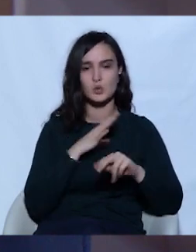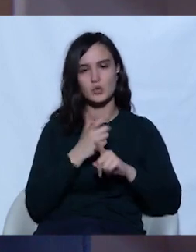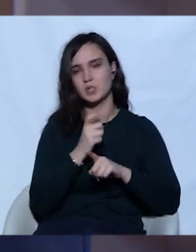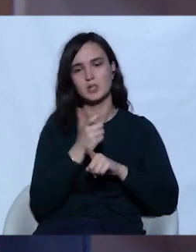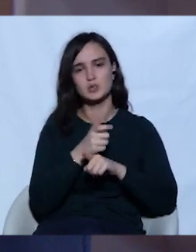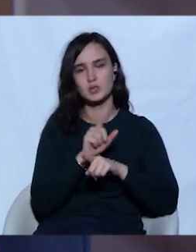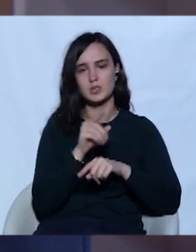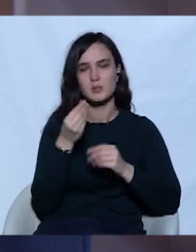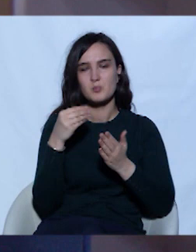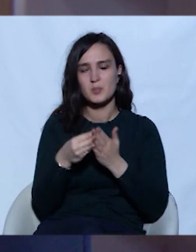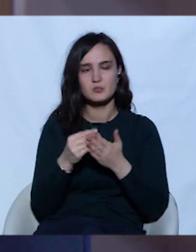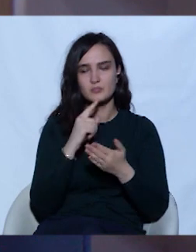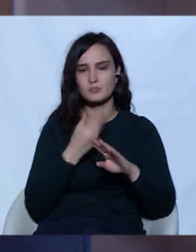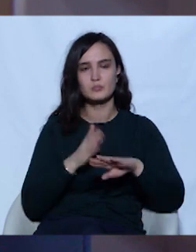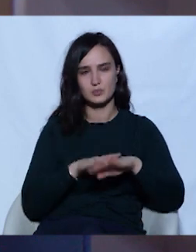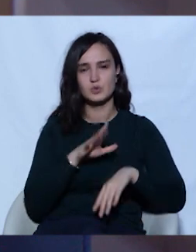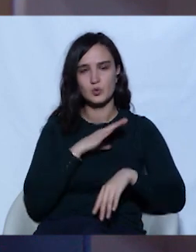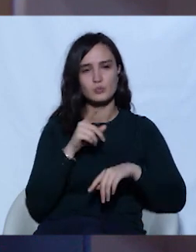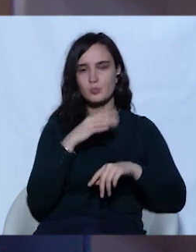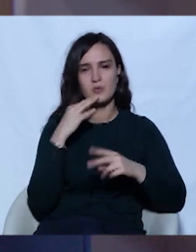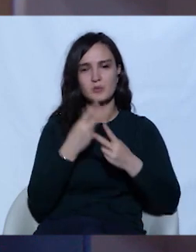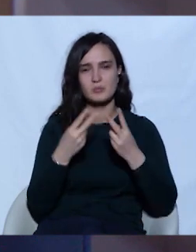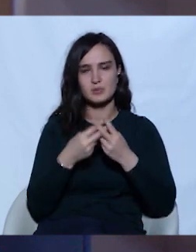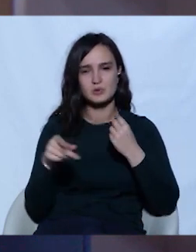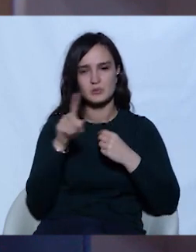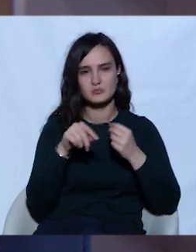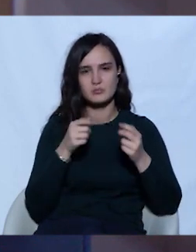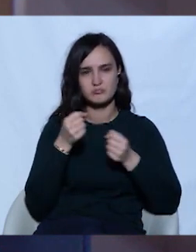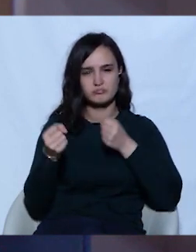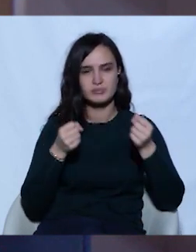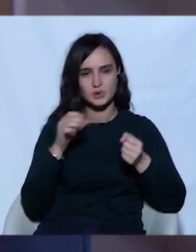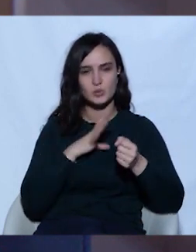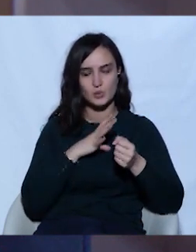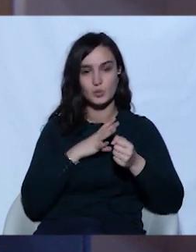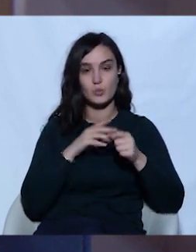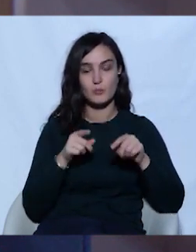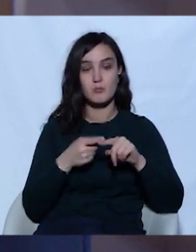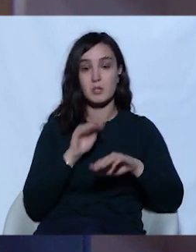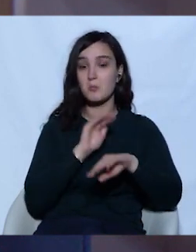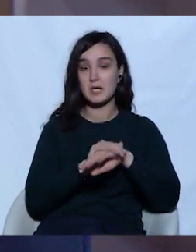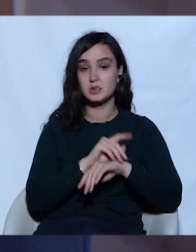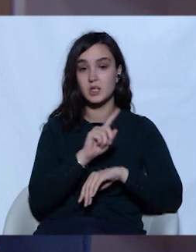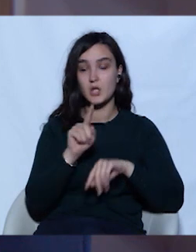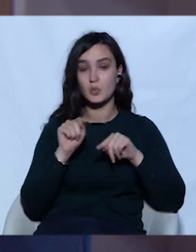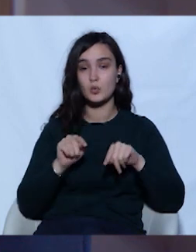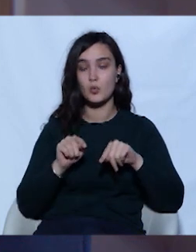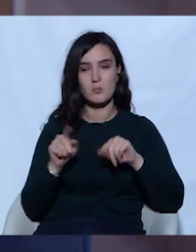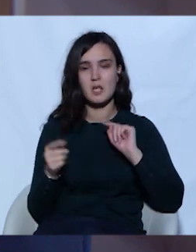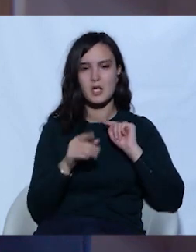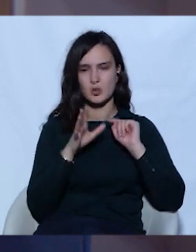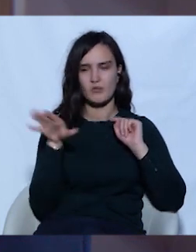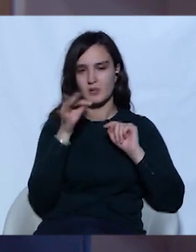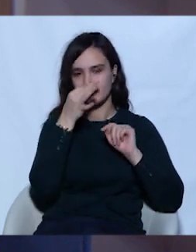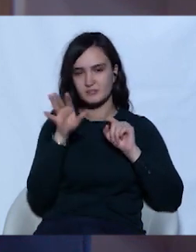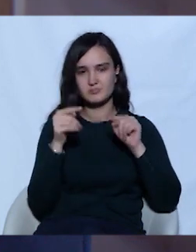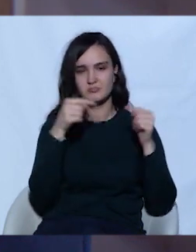Austen knew herself. And it's really focused on the domestic life in Highbury. So it takes